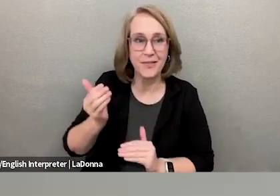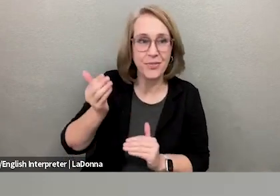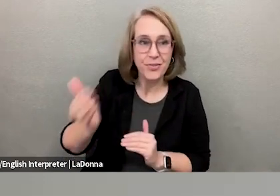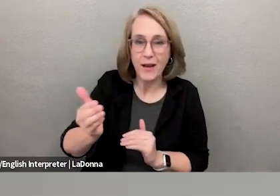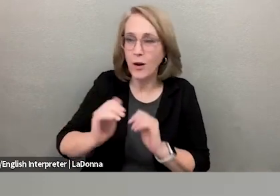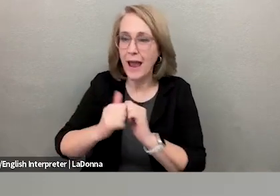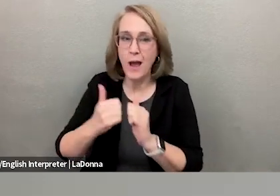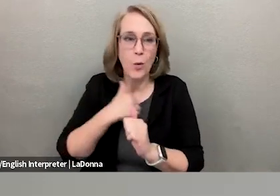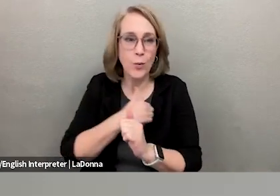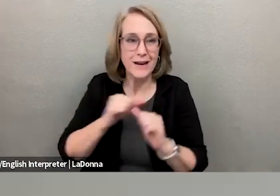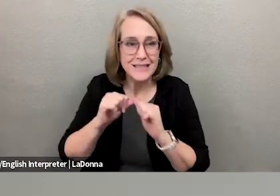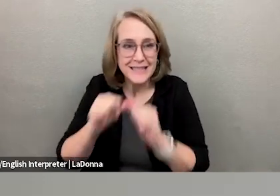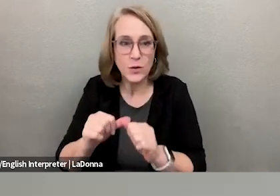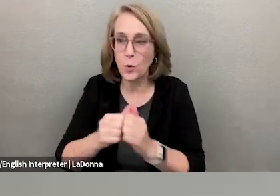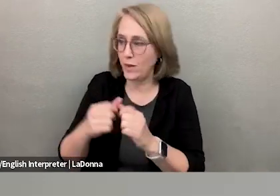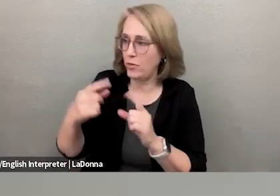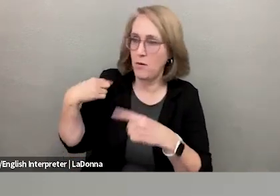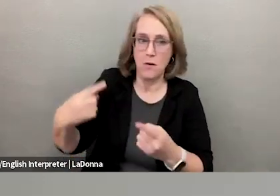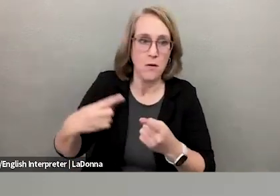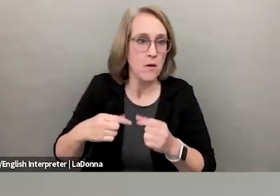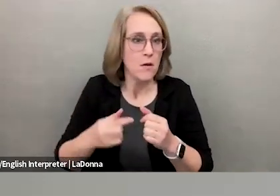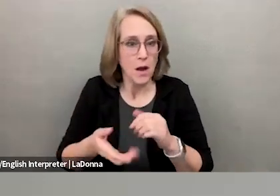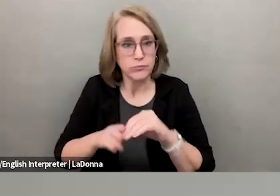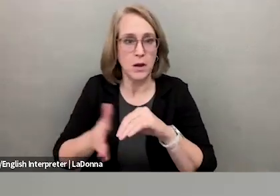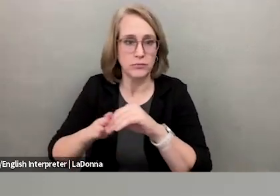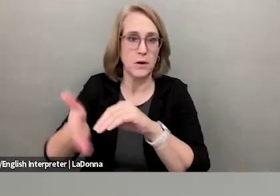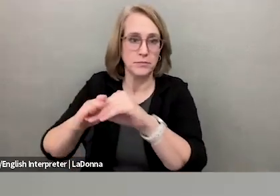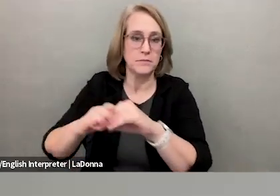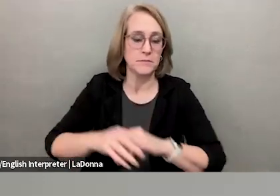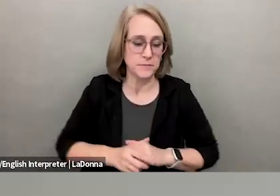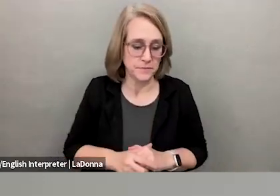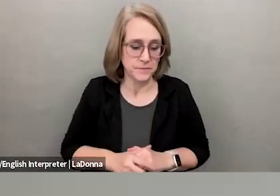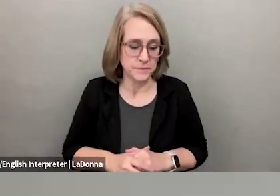new opportunities in some of the ways that we've talked about today and otherwise as well.